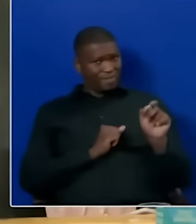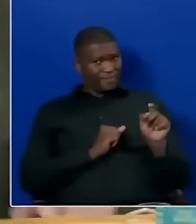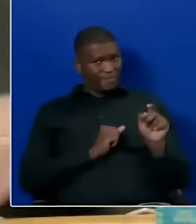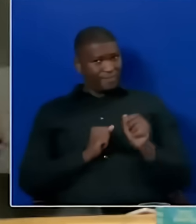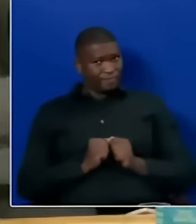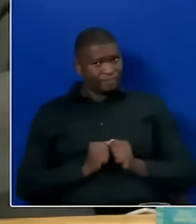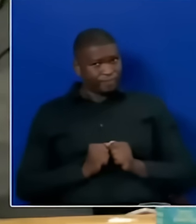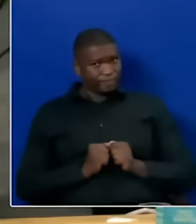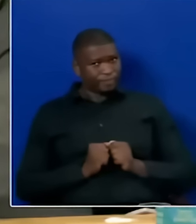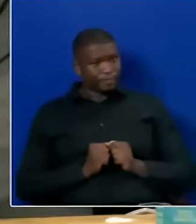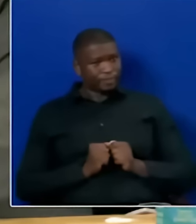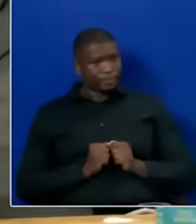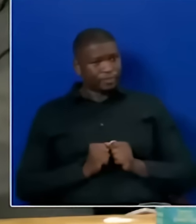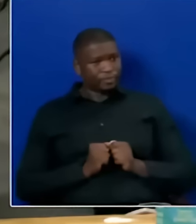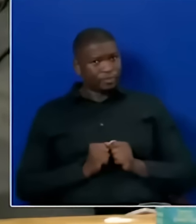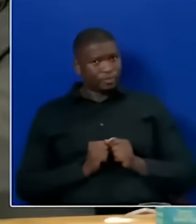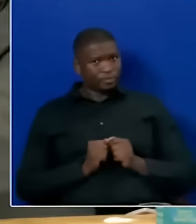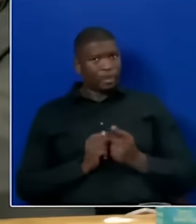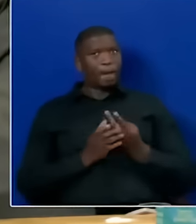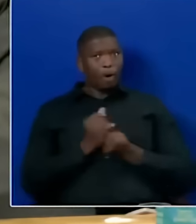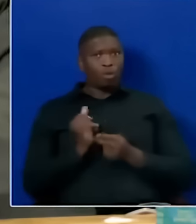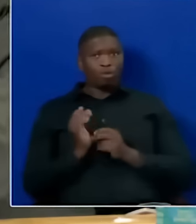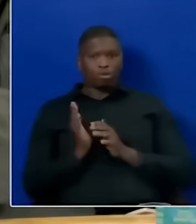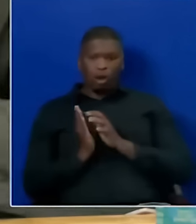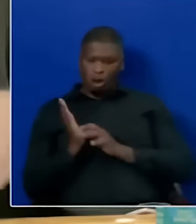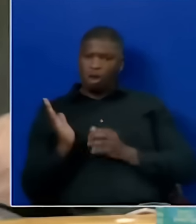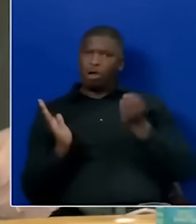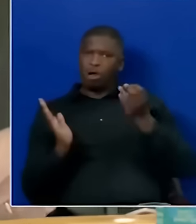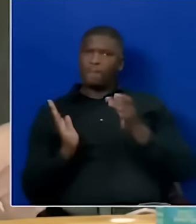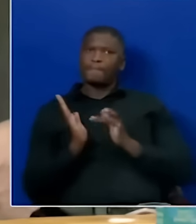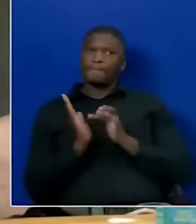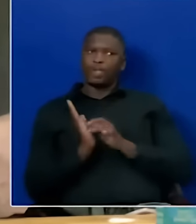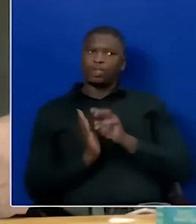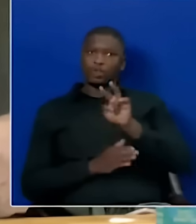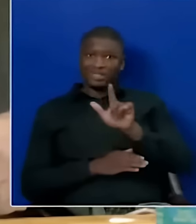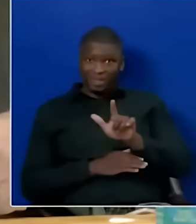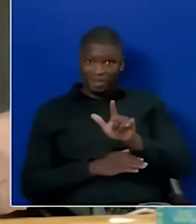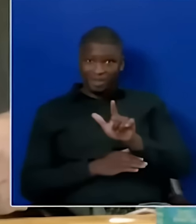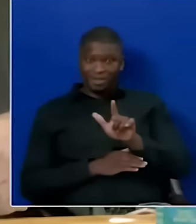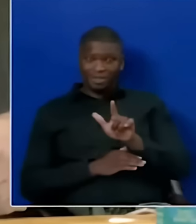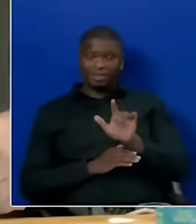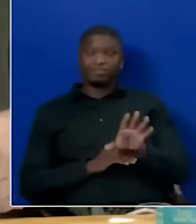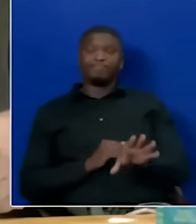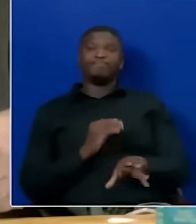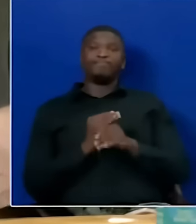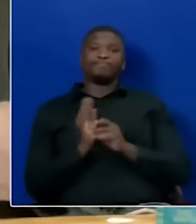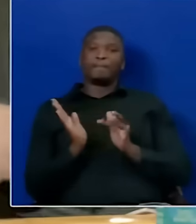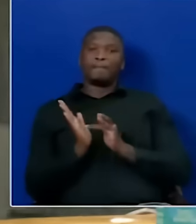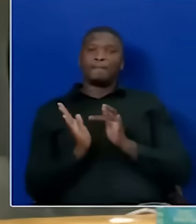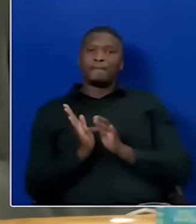both affidavits, page 27 for the first one and page 35 for the